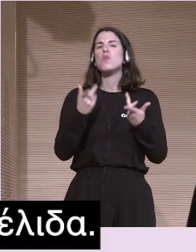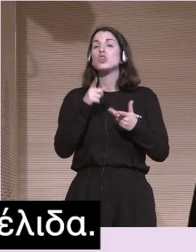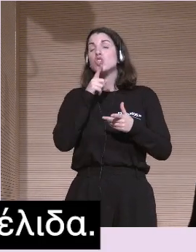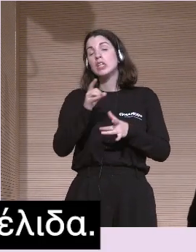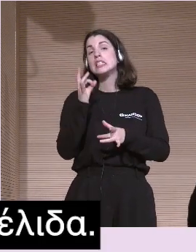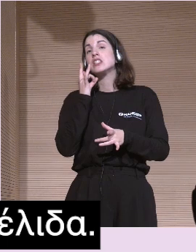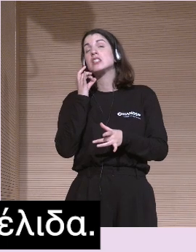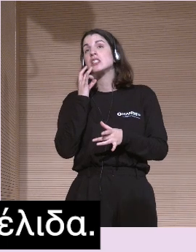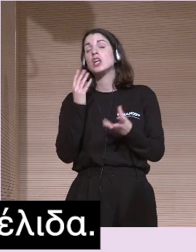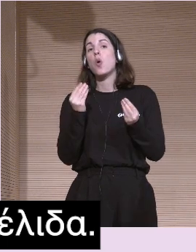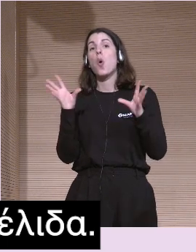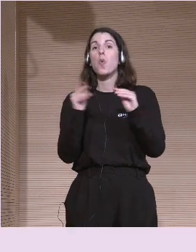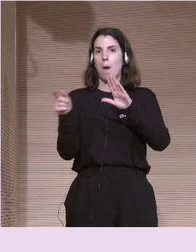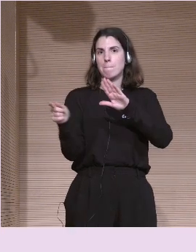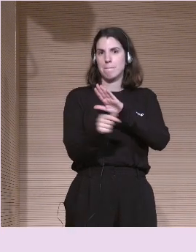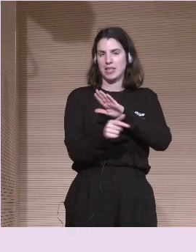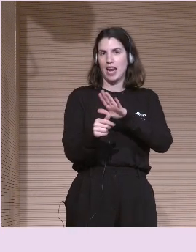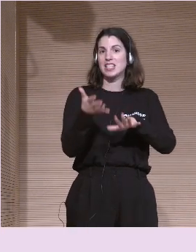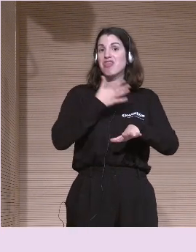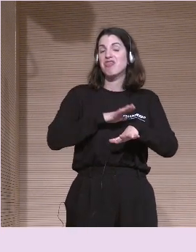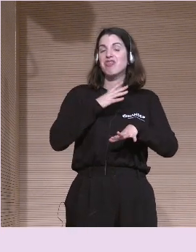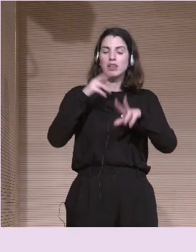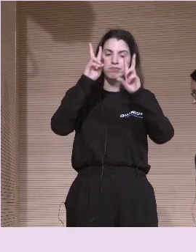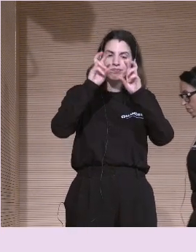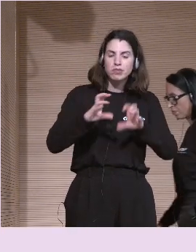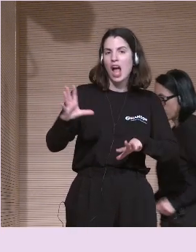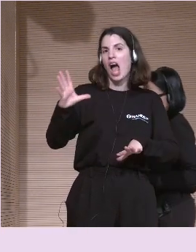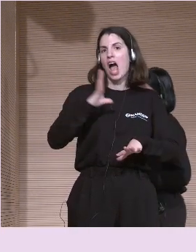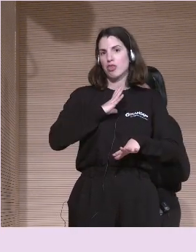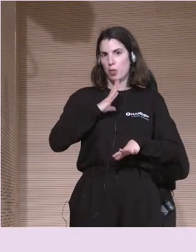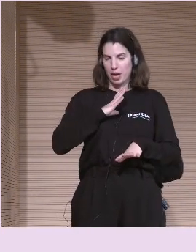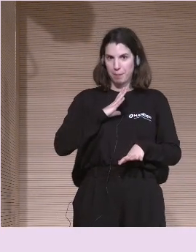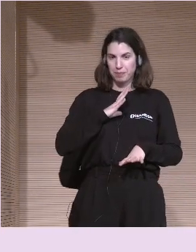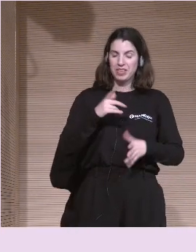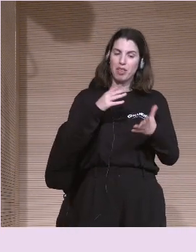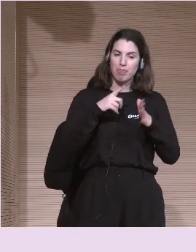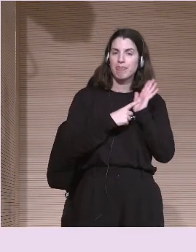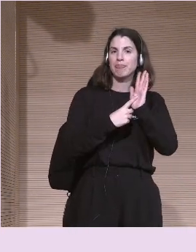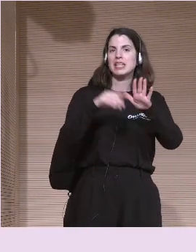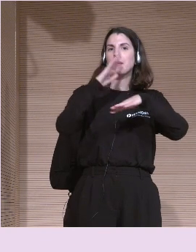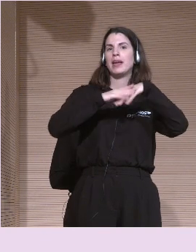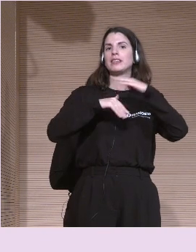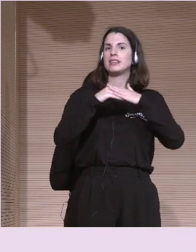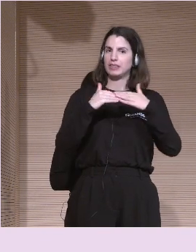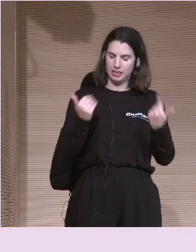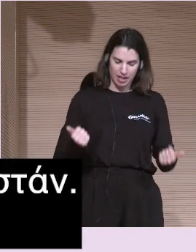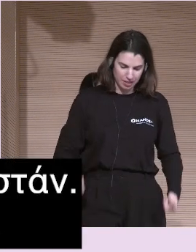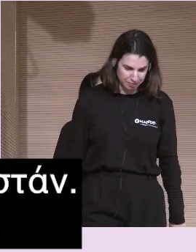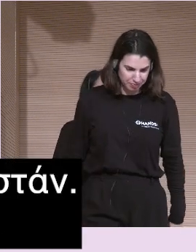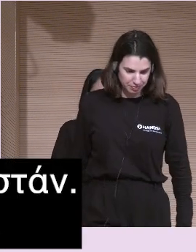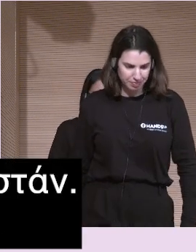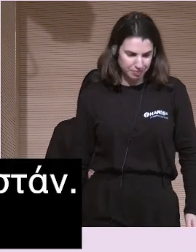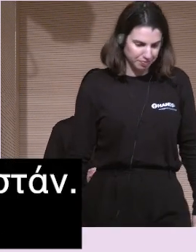the humanity behind the headlines. So one of the things we did was to show the art, or some of the art. There was fantastic things being done in that camp. So